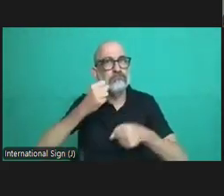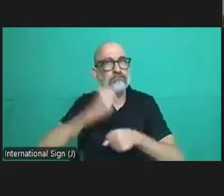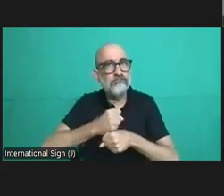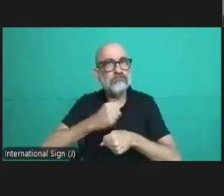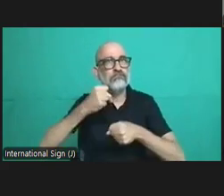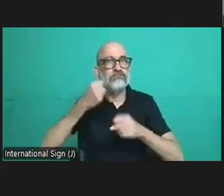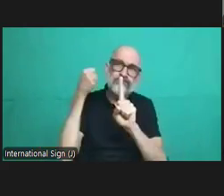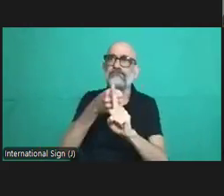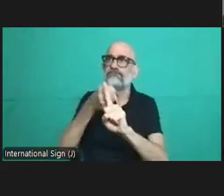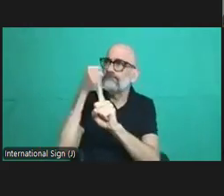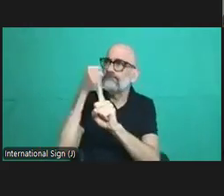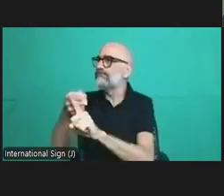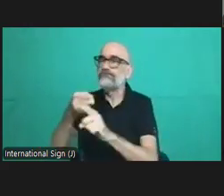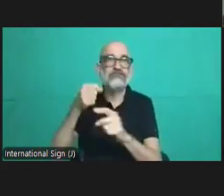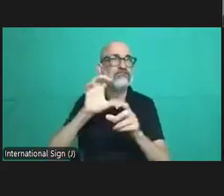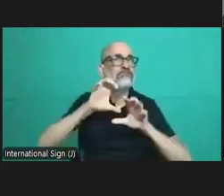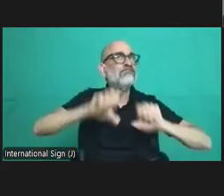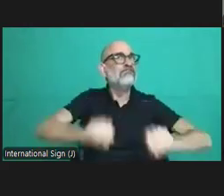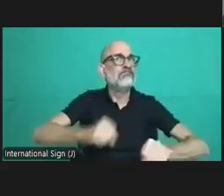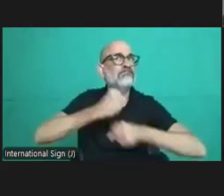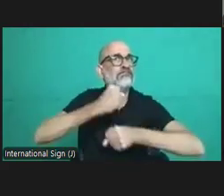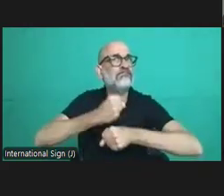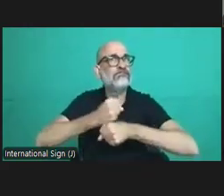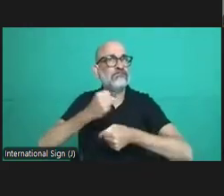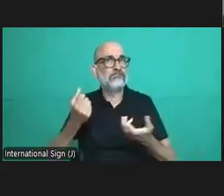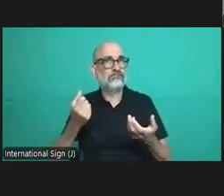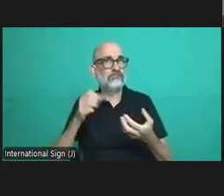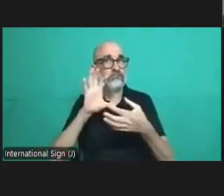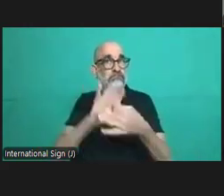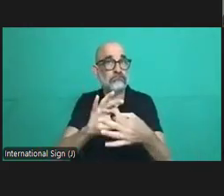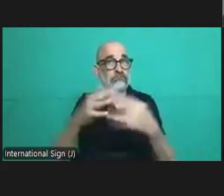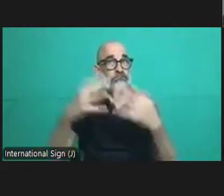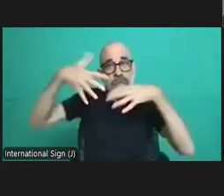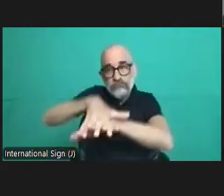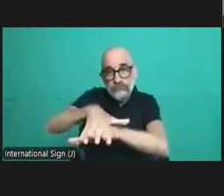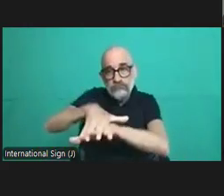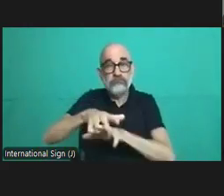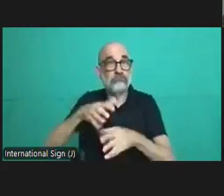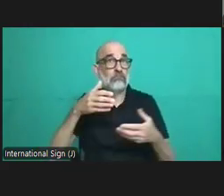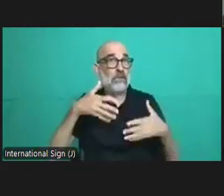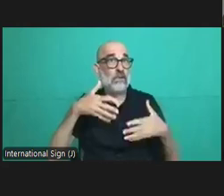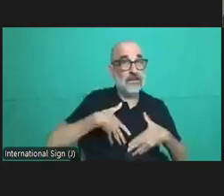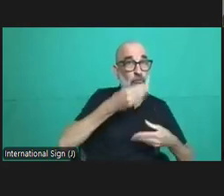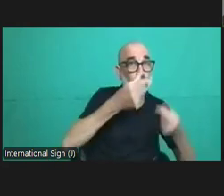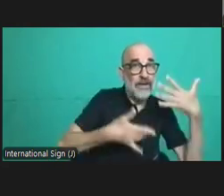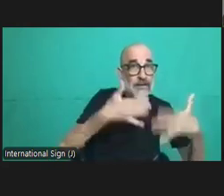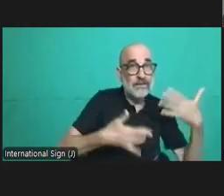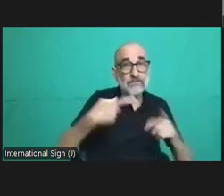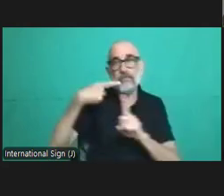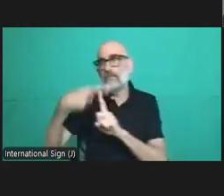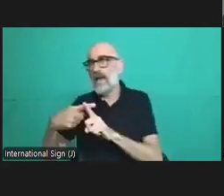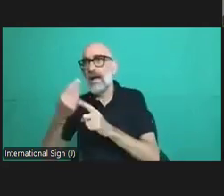sources to, to be able to implement, and what you said, avoid duplication. Very important. So thank you for that, Dr.